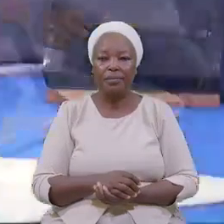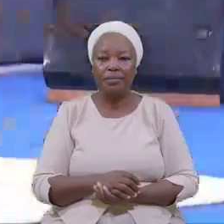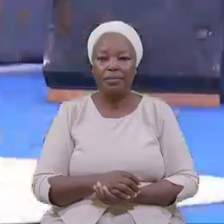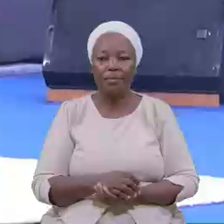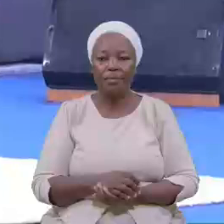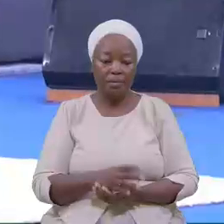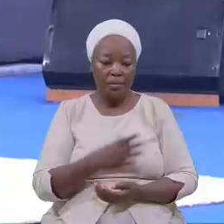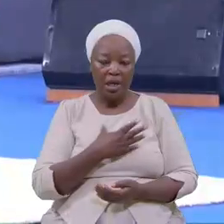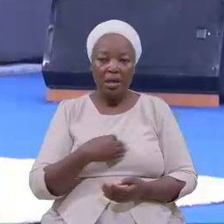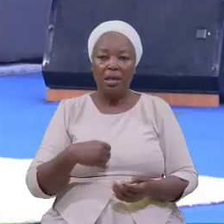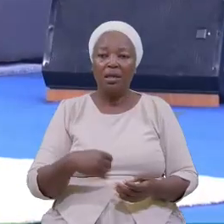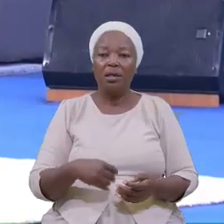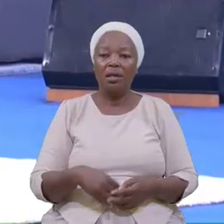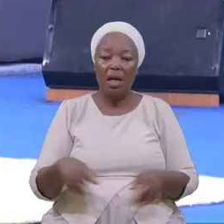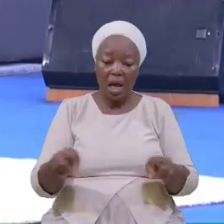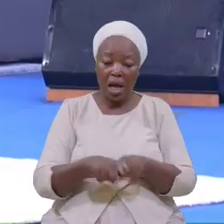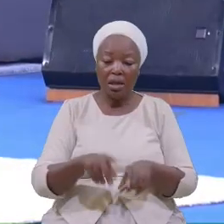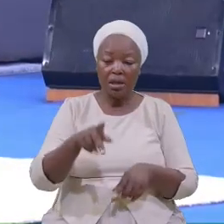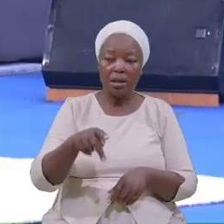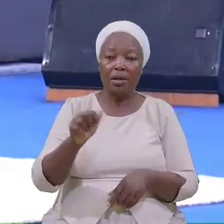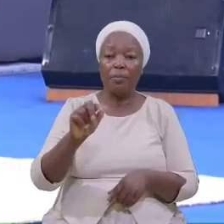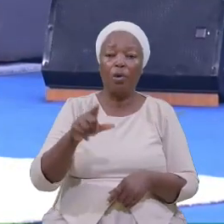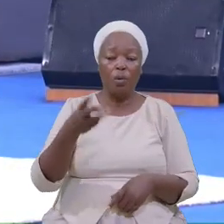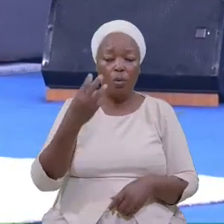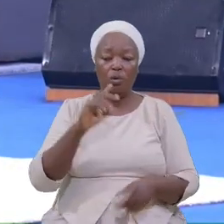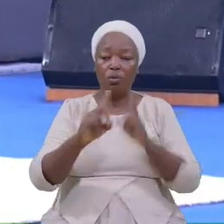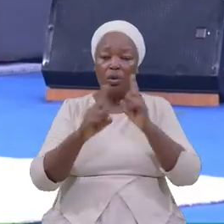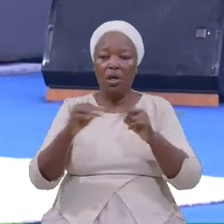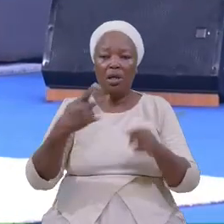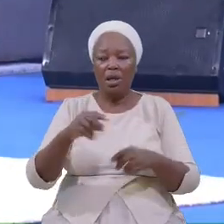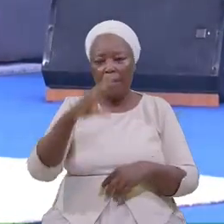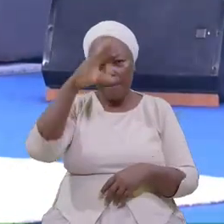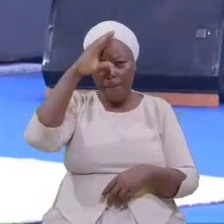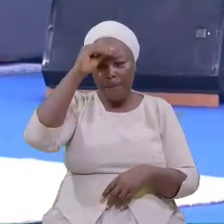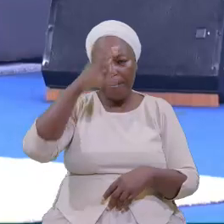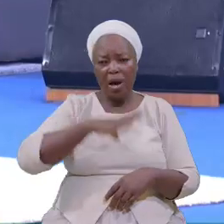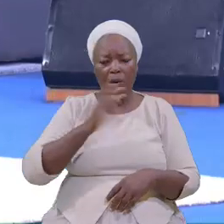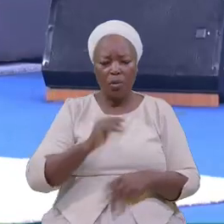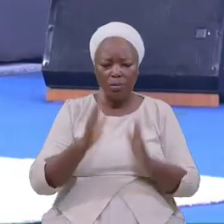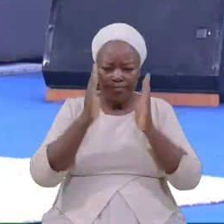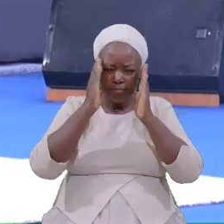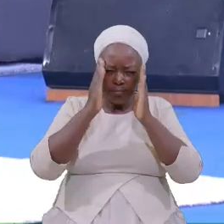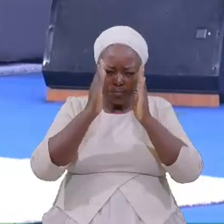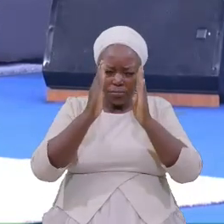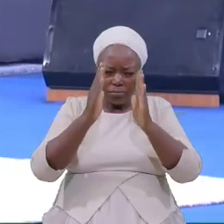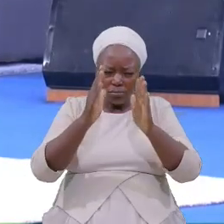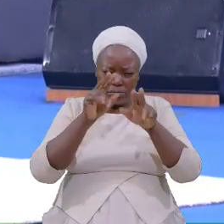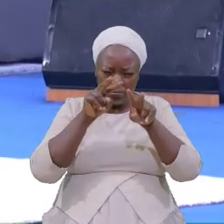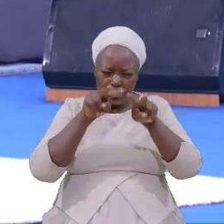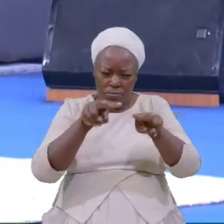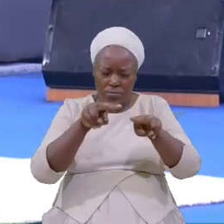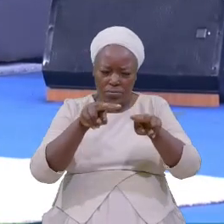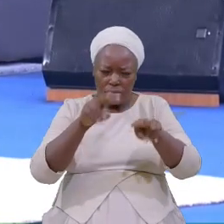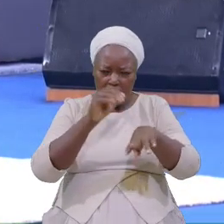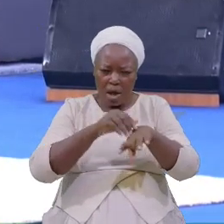As Paul was speaking, the man was looking at Paul eyeball to eyeball.